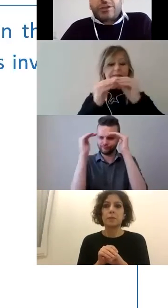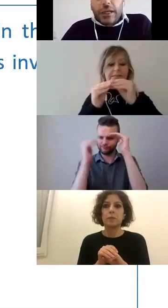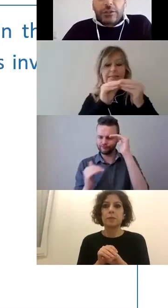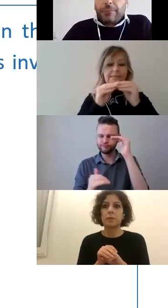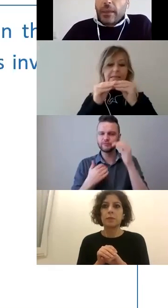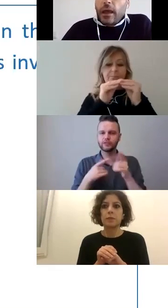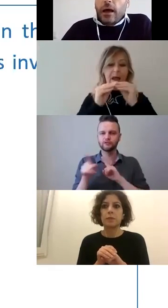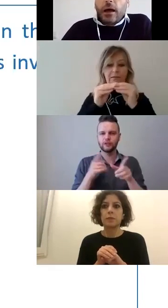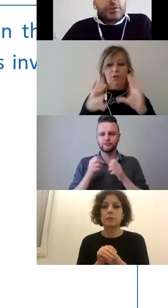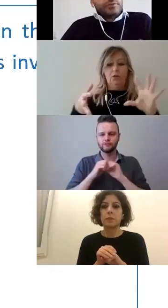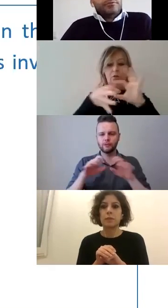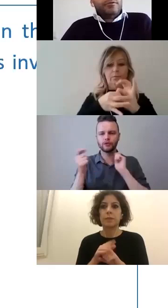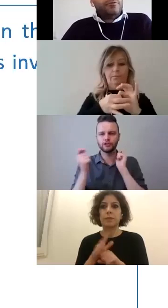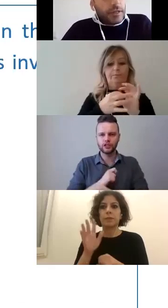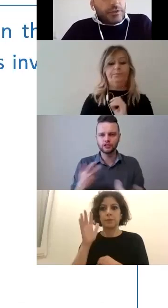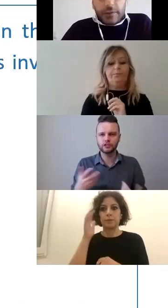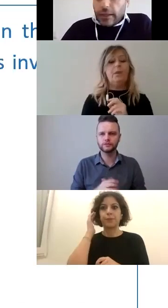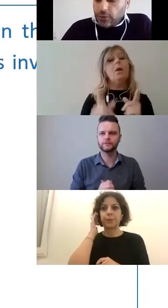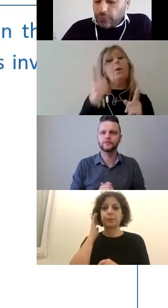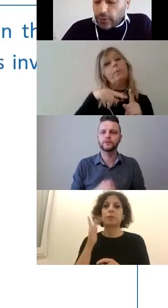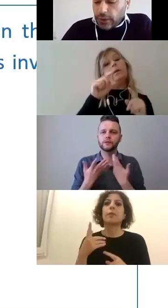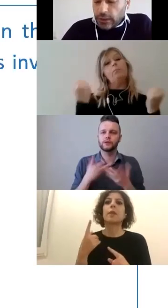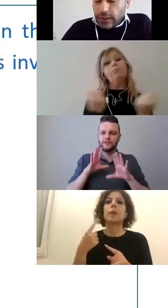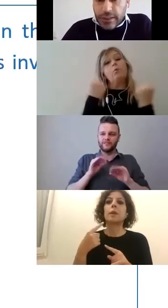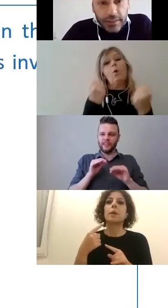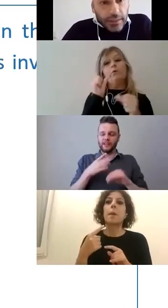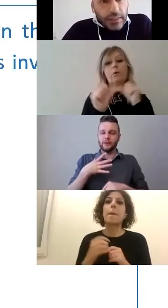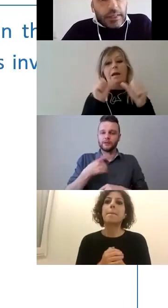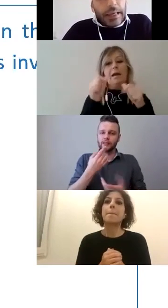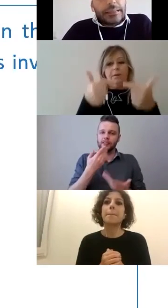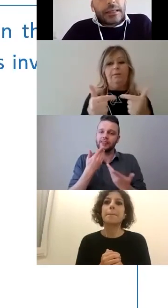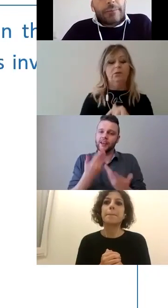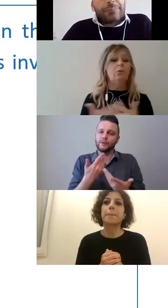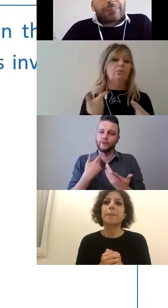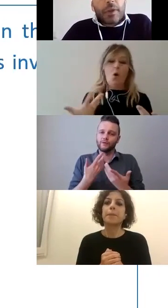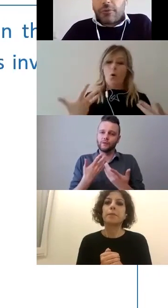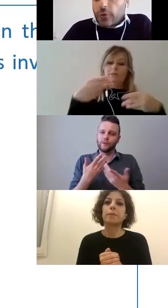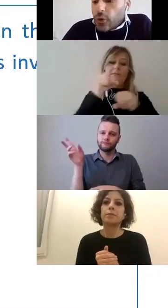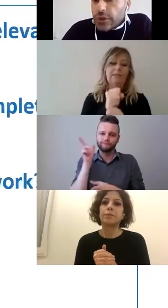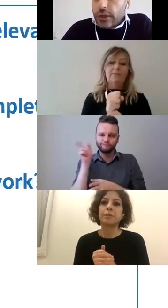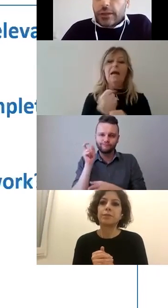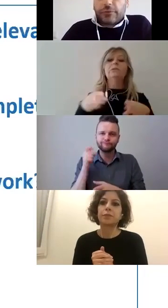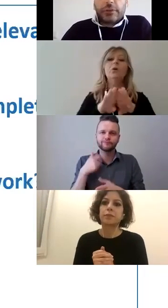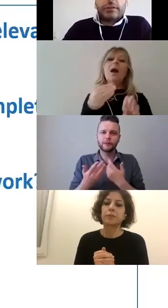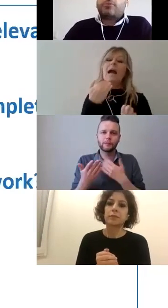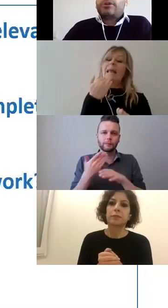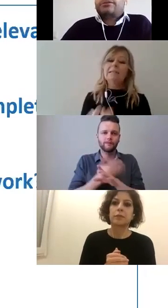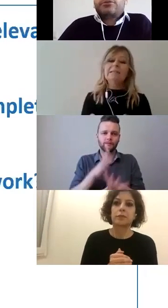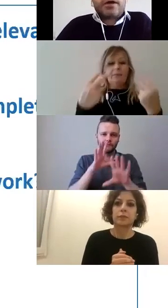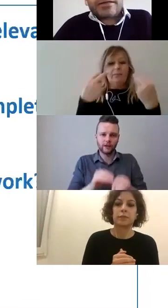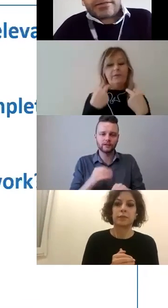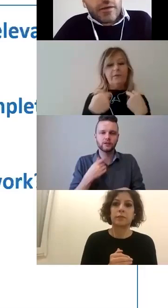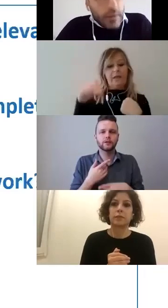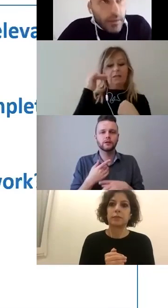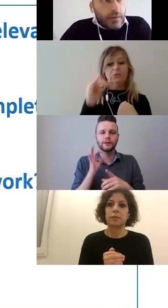a change. I just finished. Thank you for listening. And before closing, definitely we would like